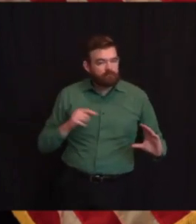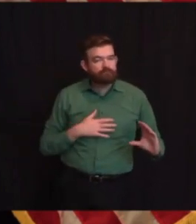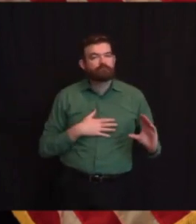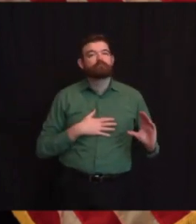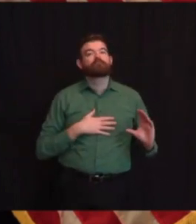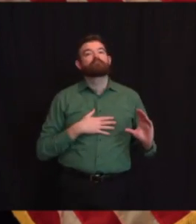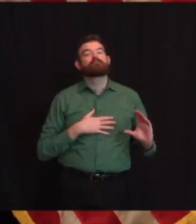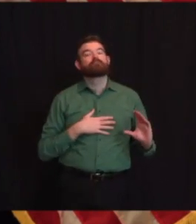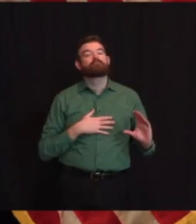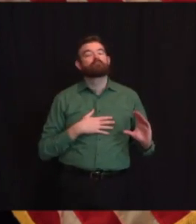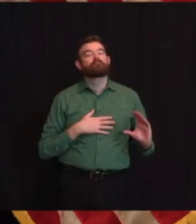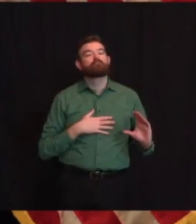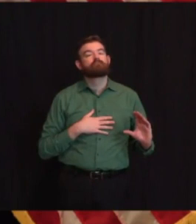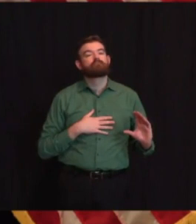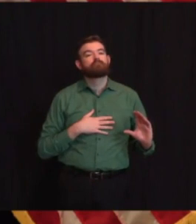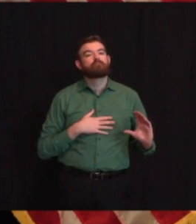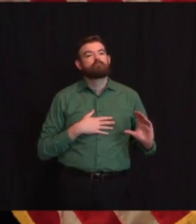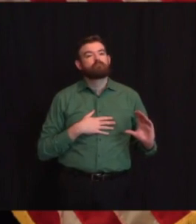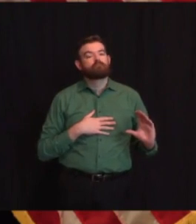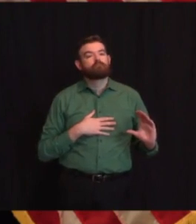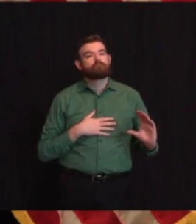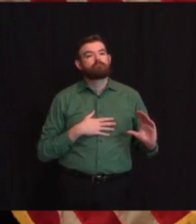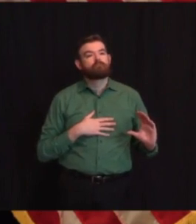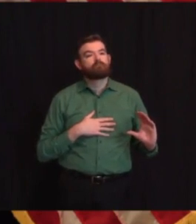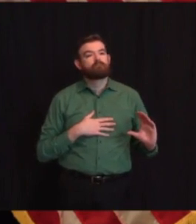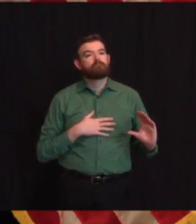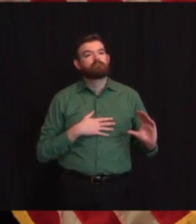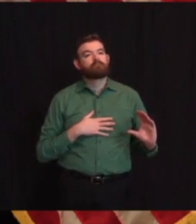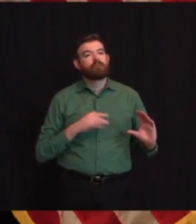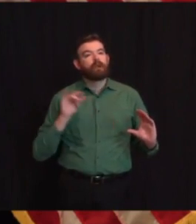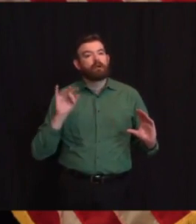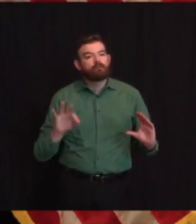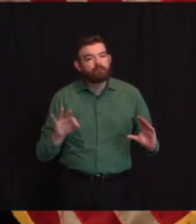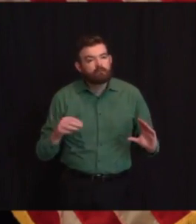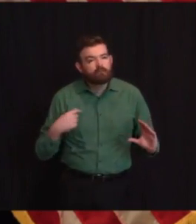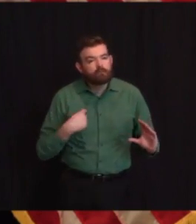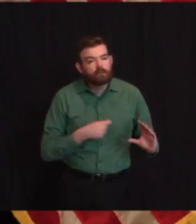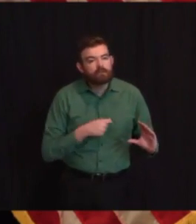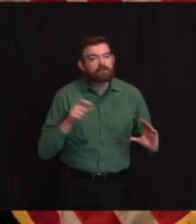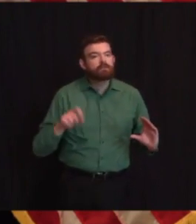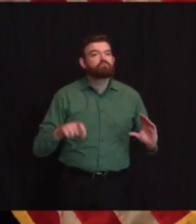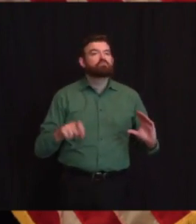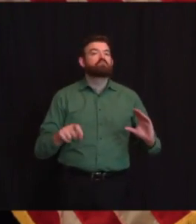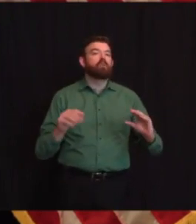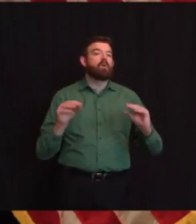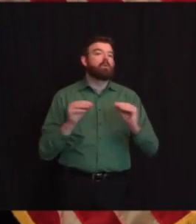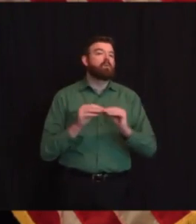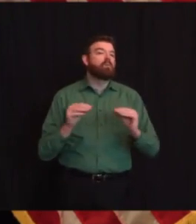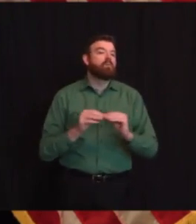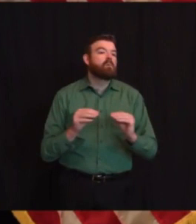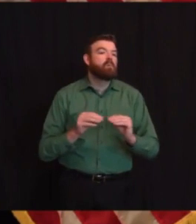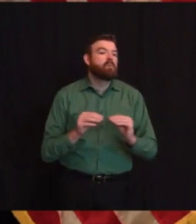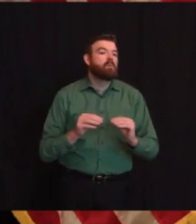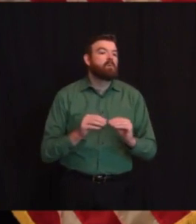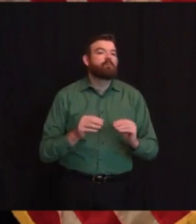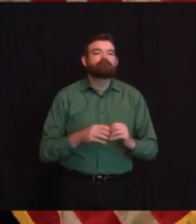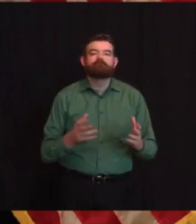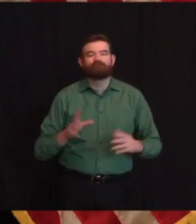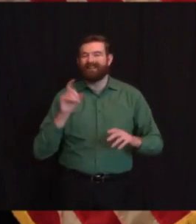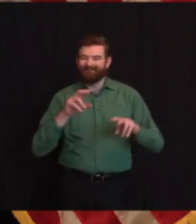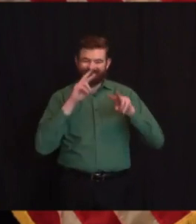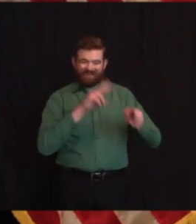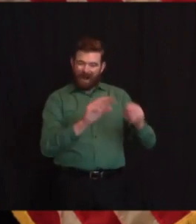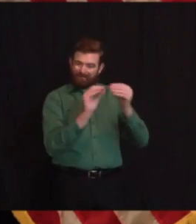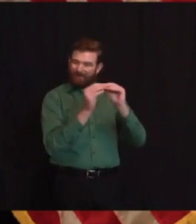need X or Y or more. Our caseload, our fatality rate, our hospitalization rate all